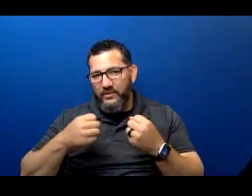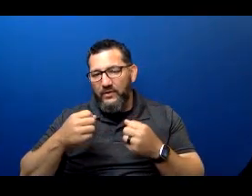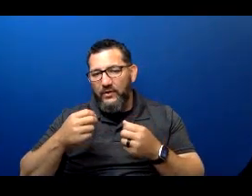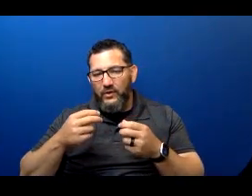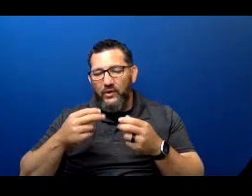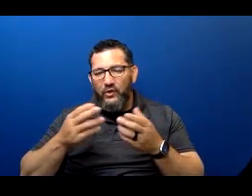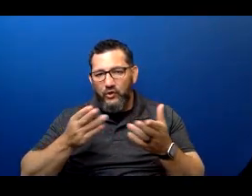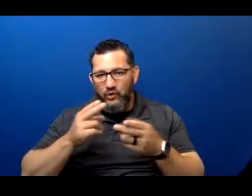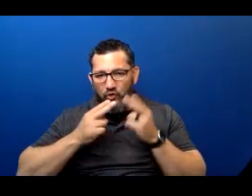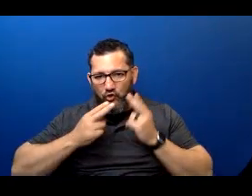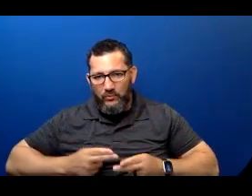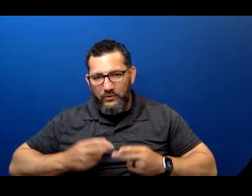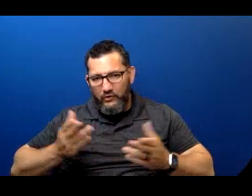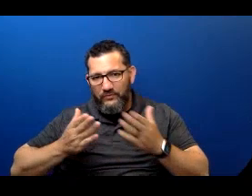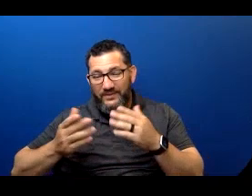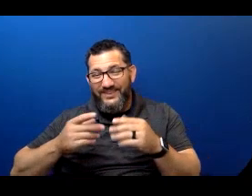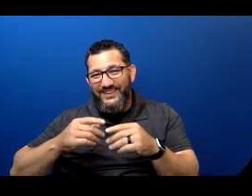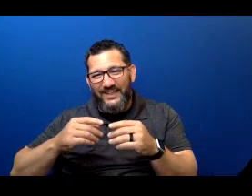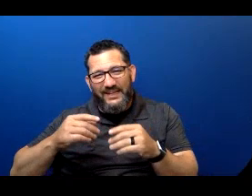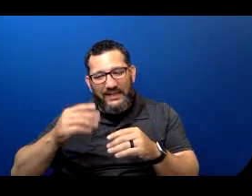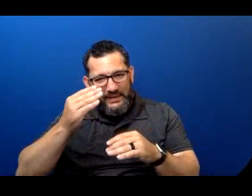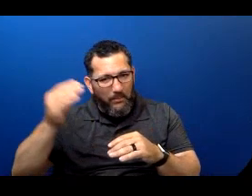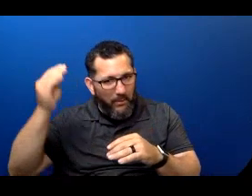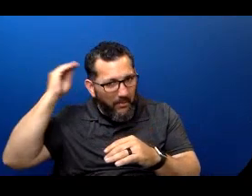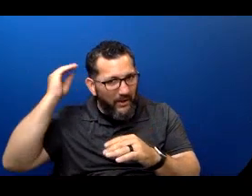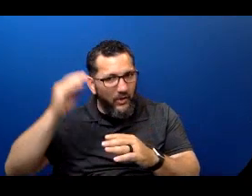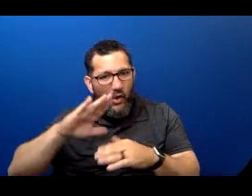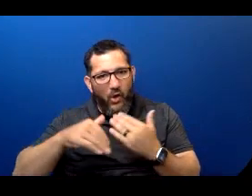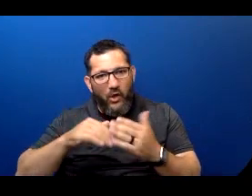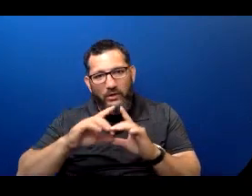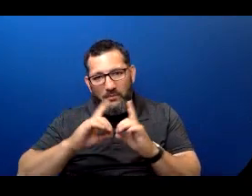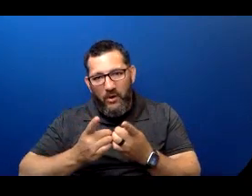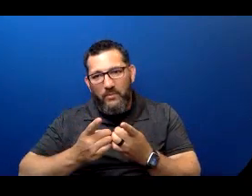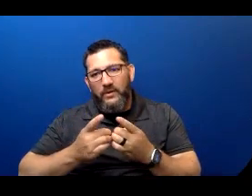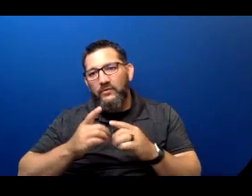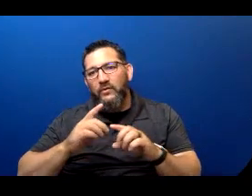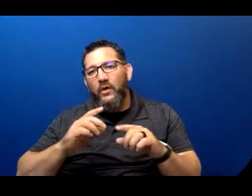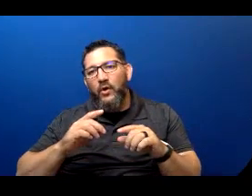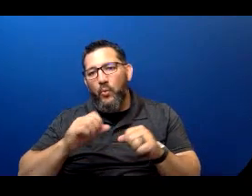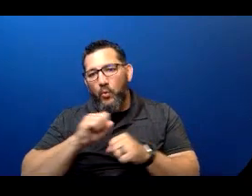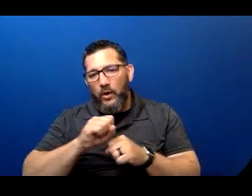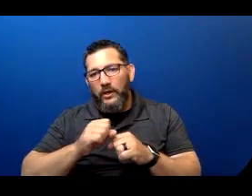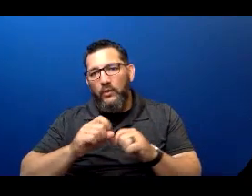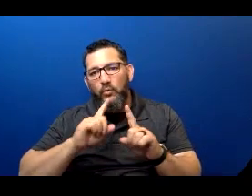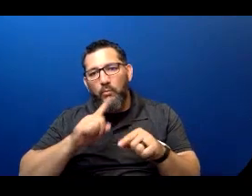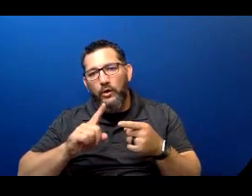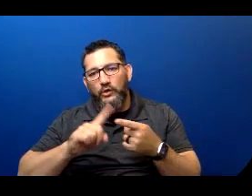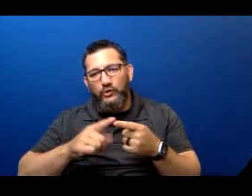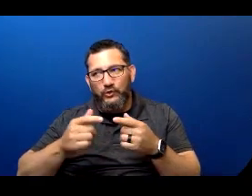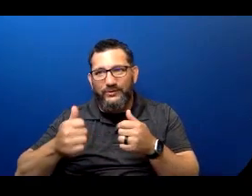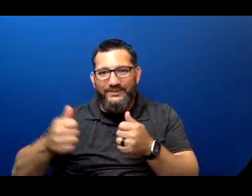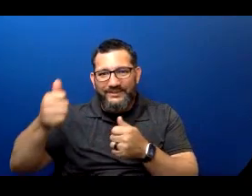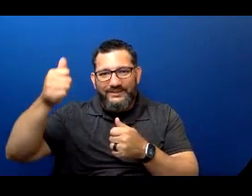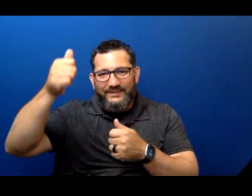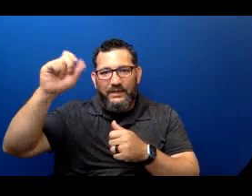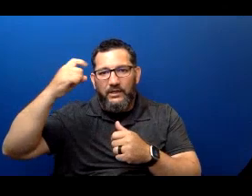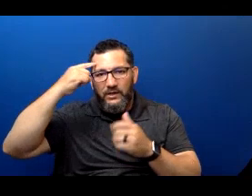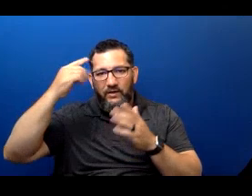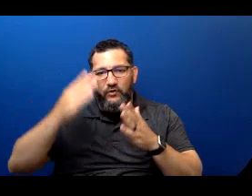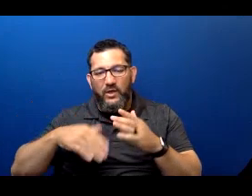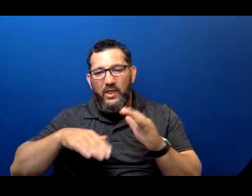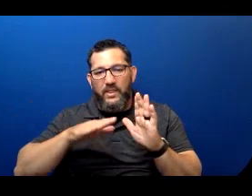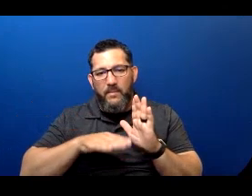And keep in mind, all departments report up and through the governor. At the very bottom, you will find